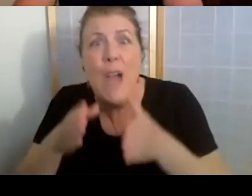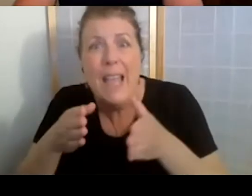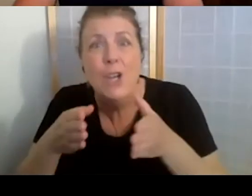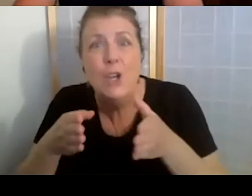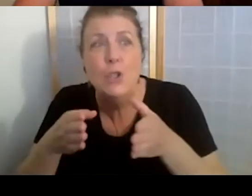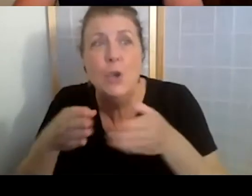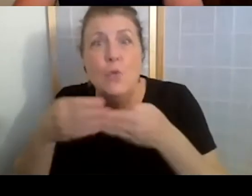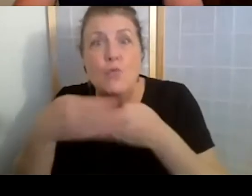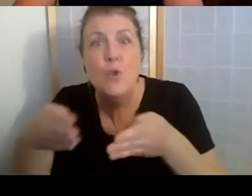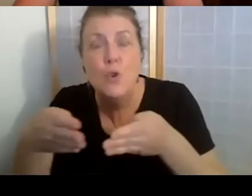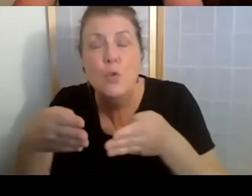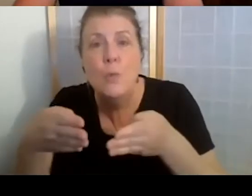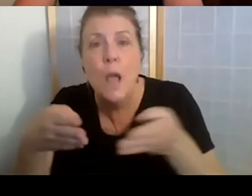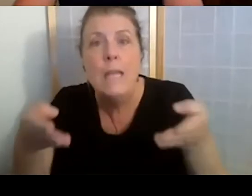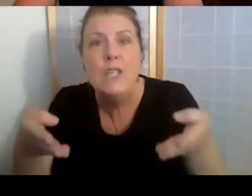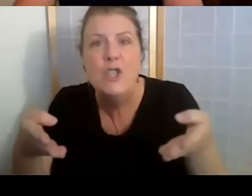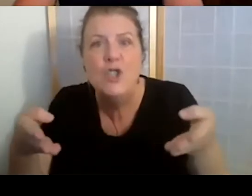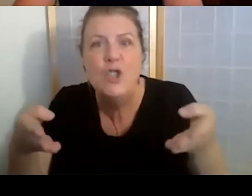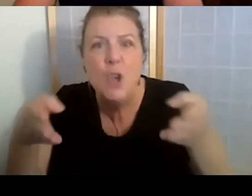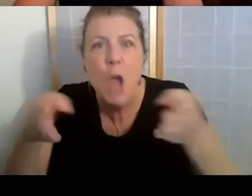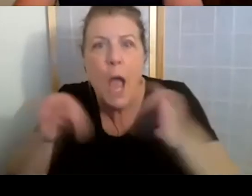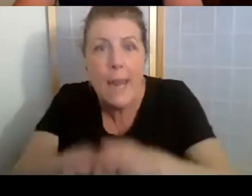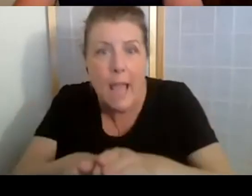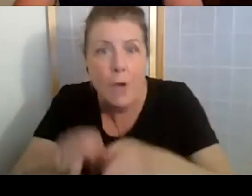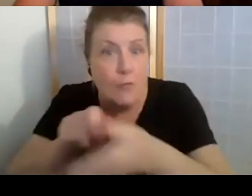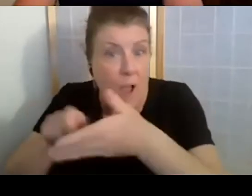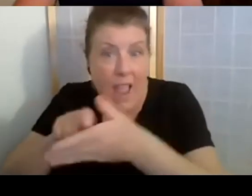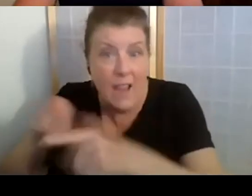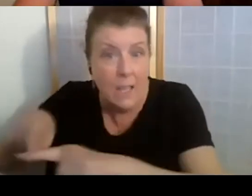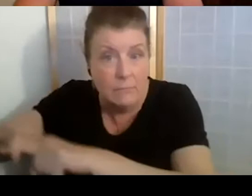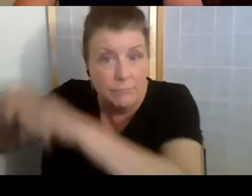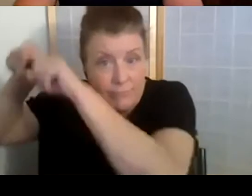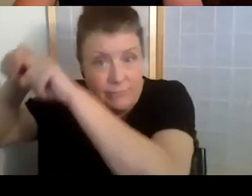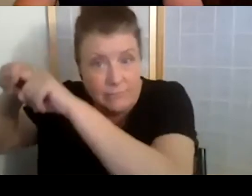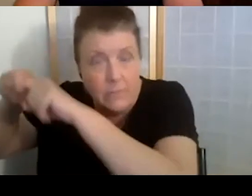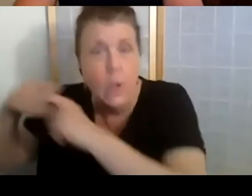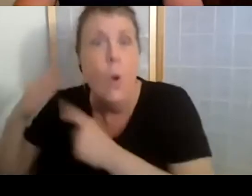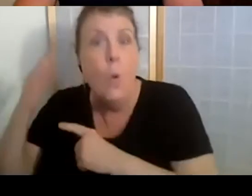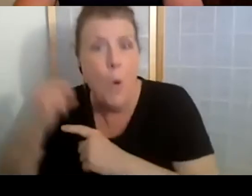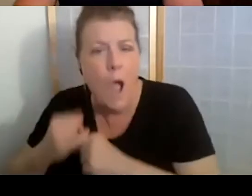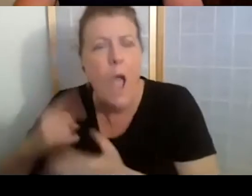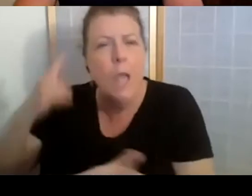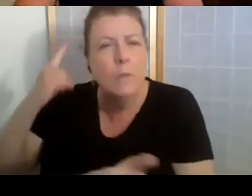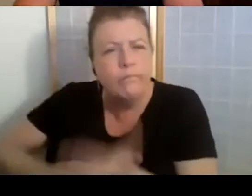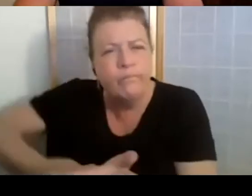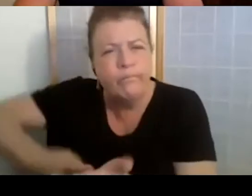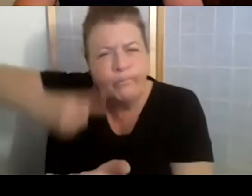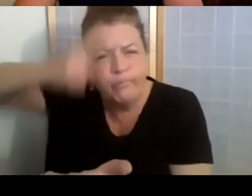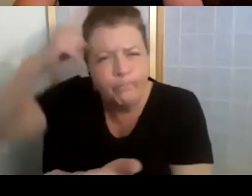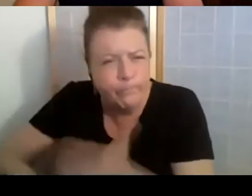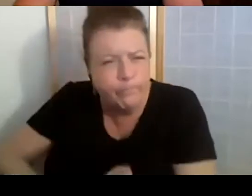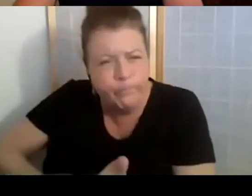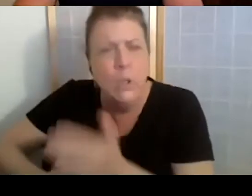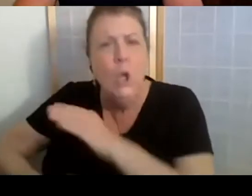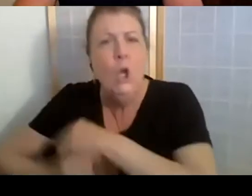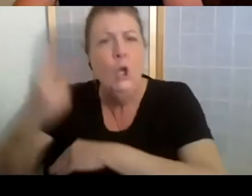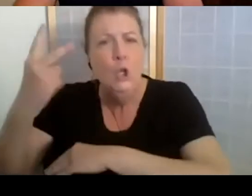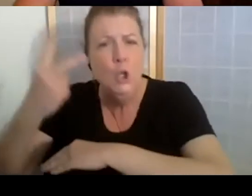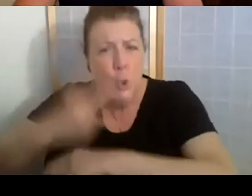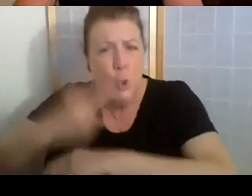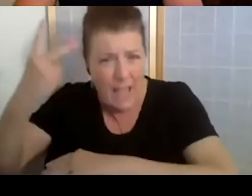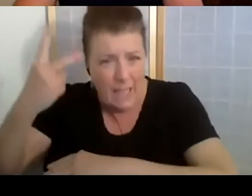intersectional feminism. Mm-hmm. And so we could like tussle with it. And we did. And it was hard and it was